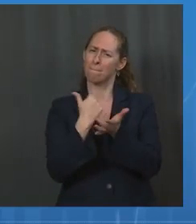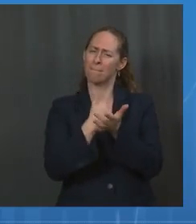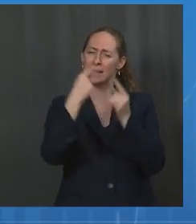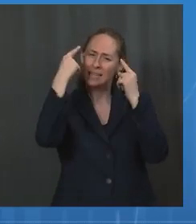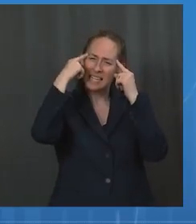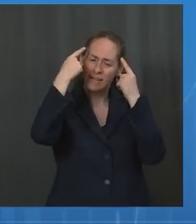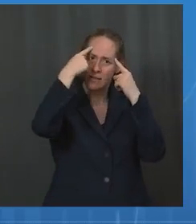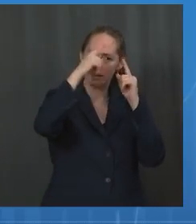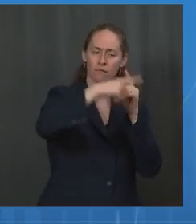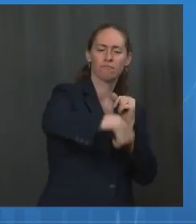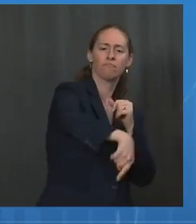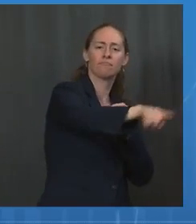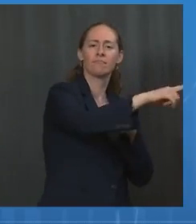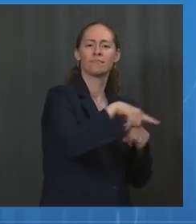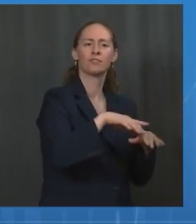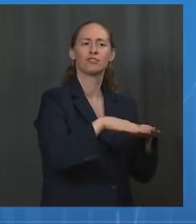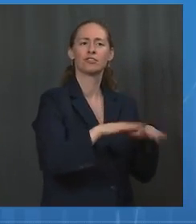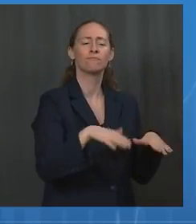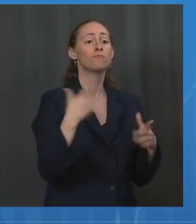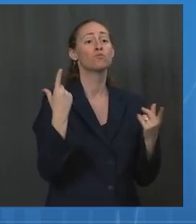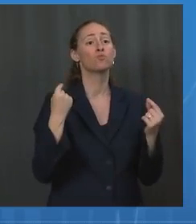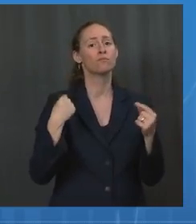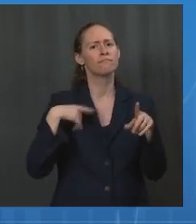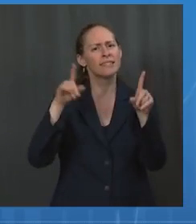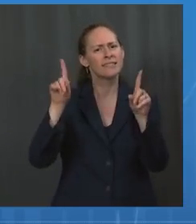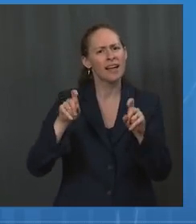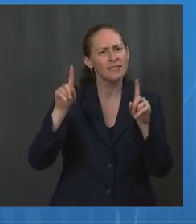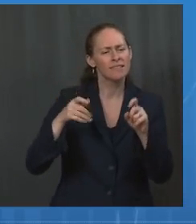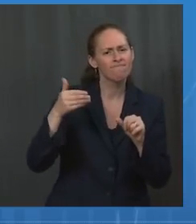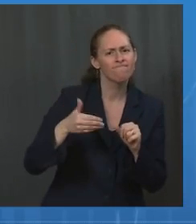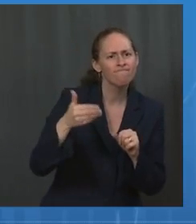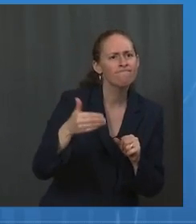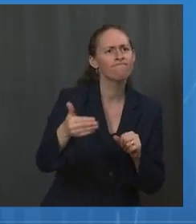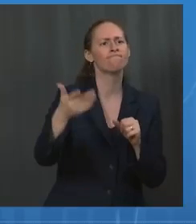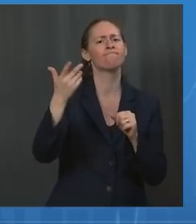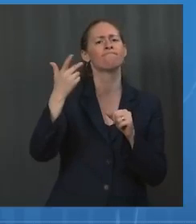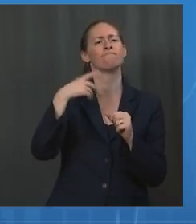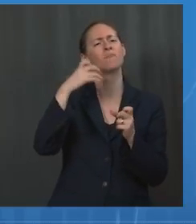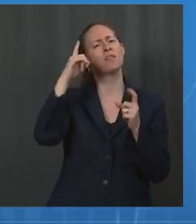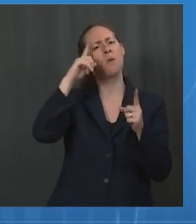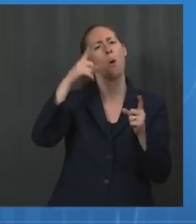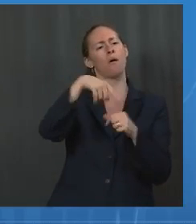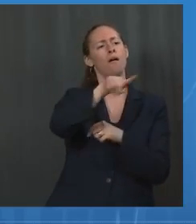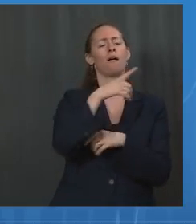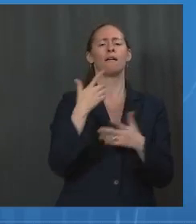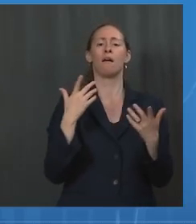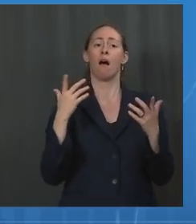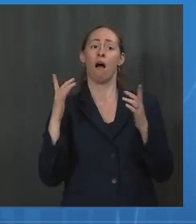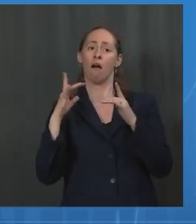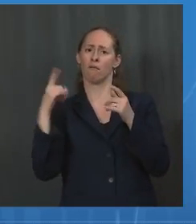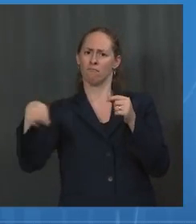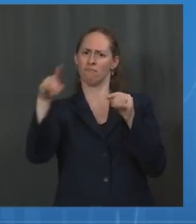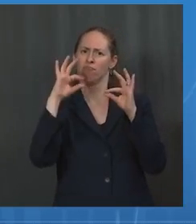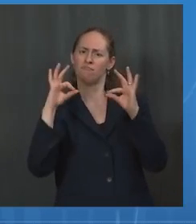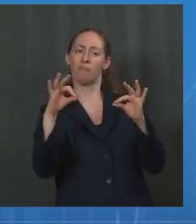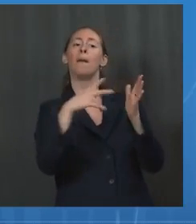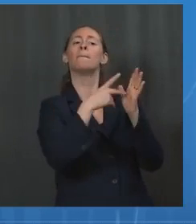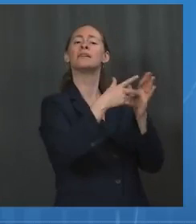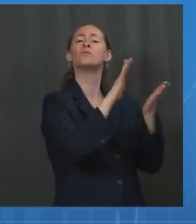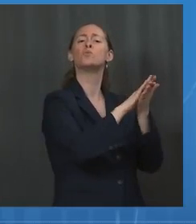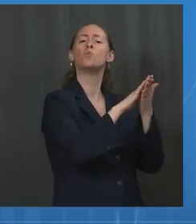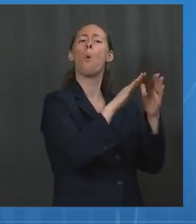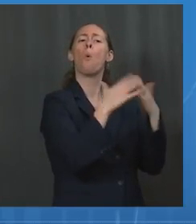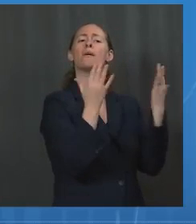communities, schools, and families added reassurance that schools can open and remain open safely by swiftly identifying and